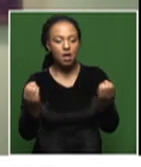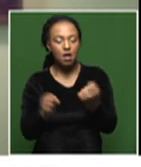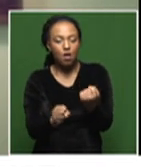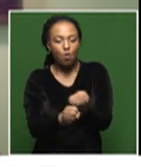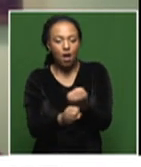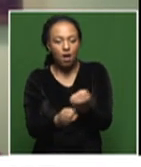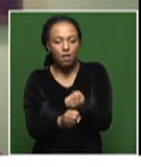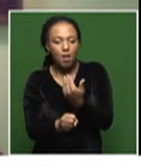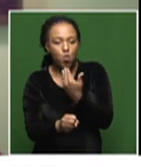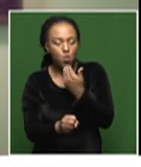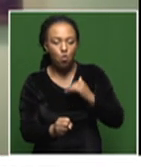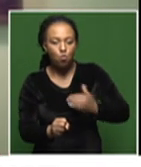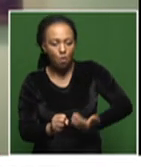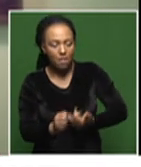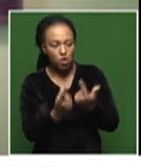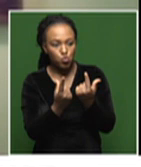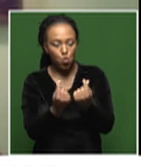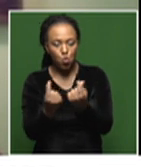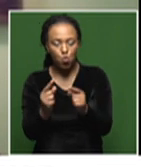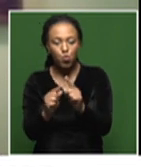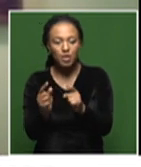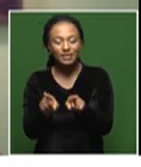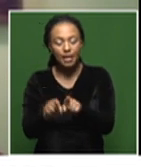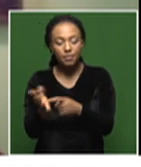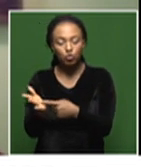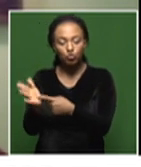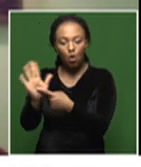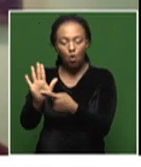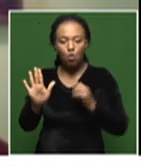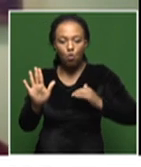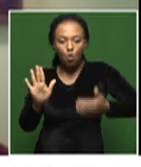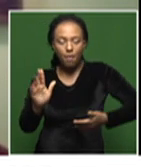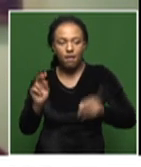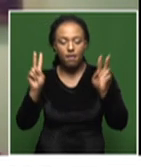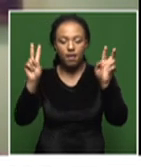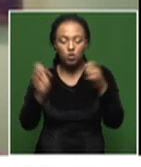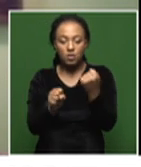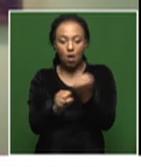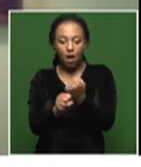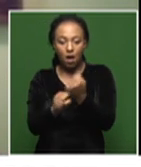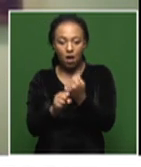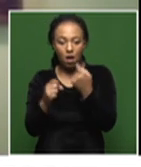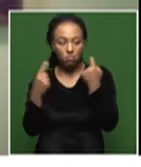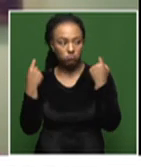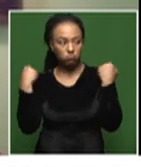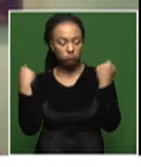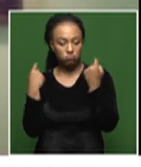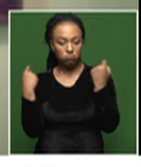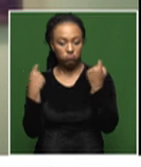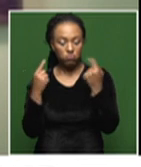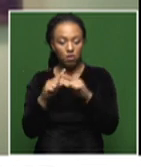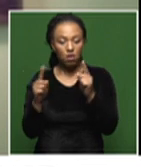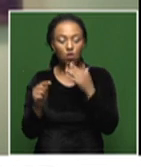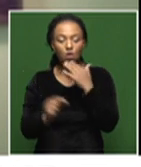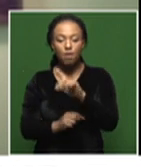works either by women artists or showing women subjects. The works behind me, for instance, are by Alexis